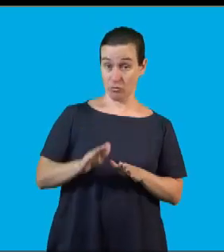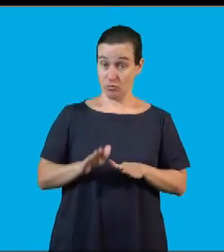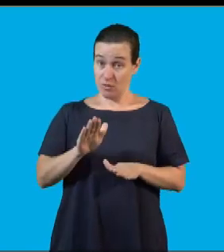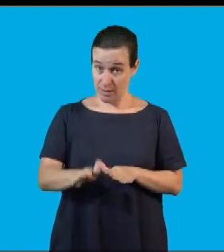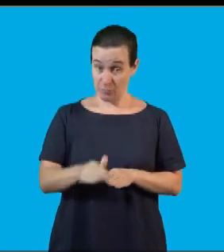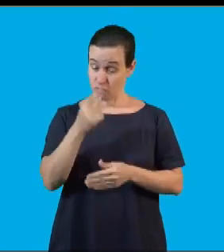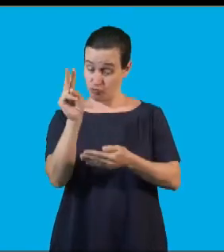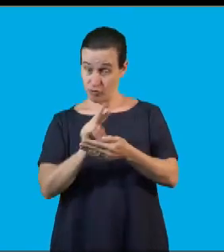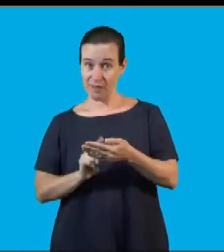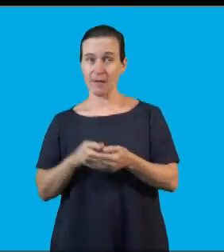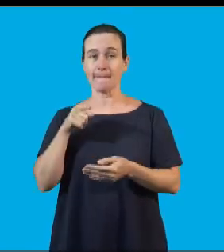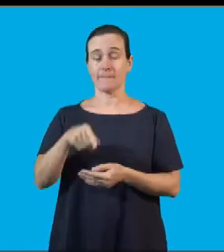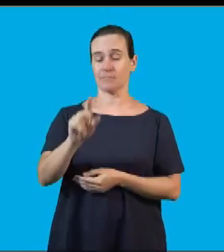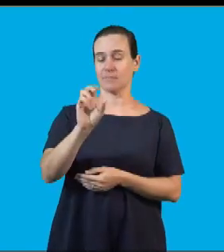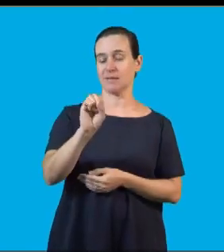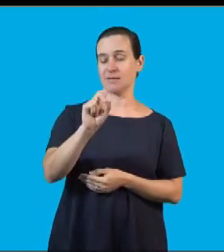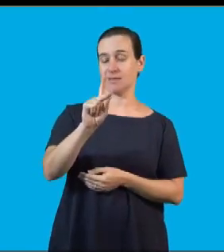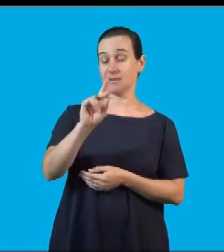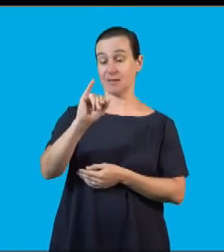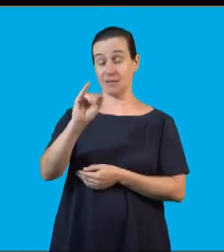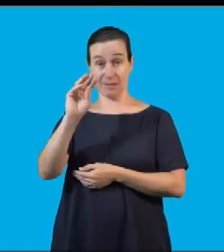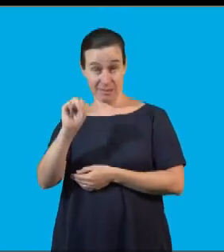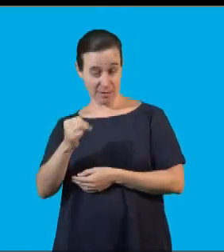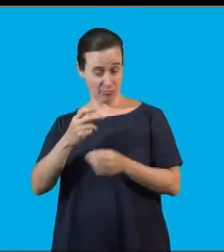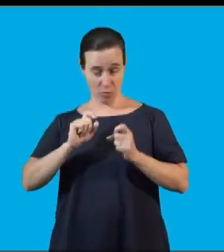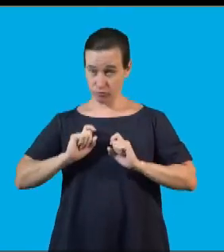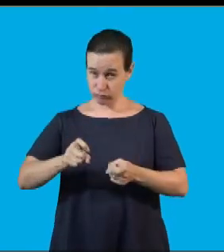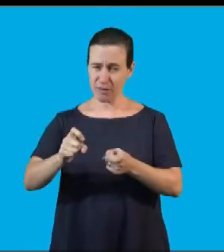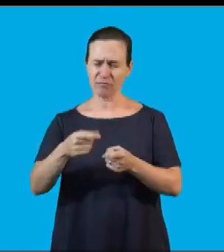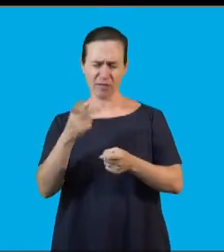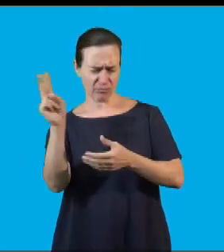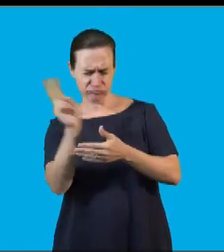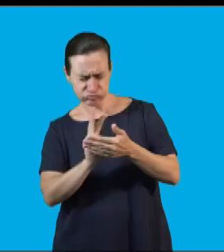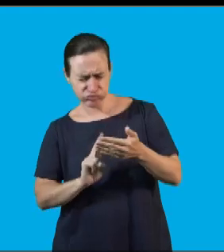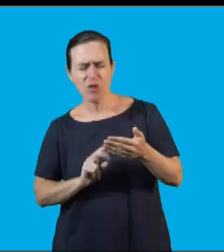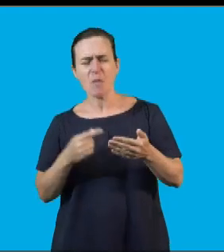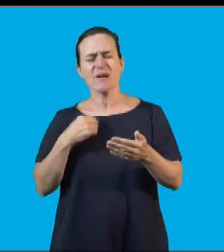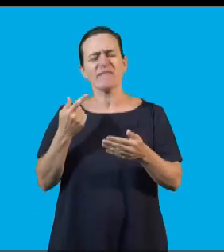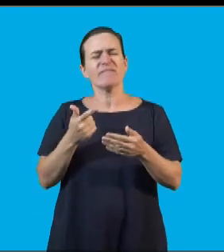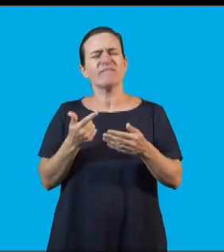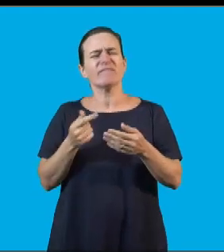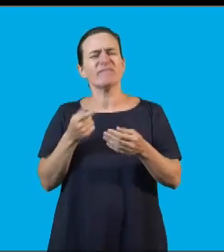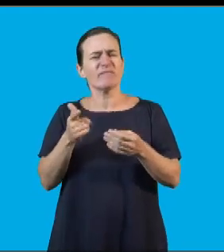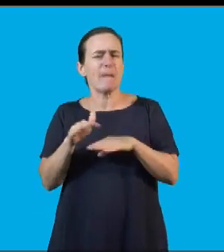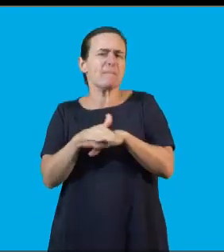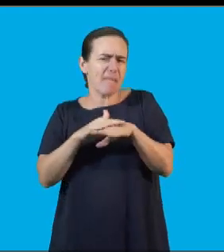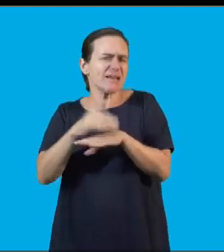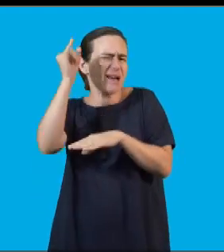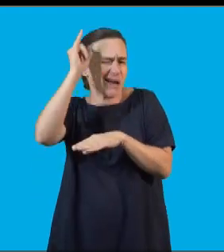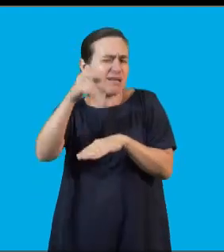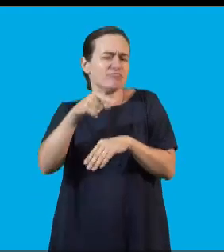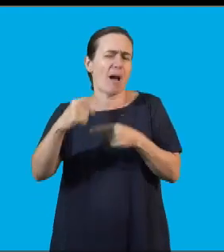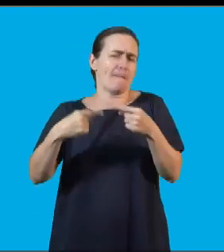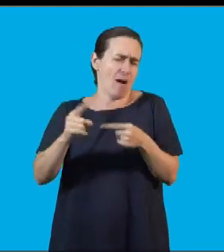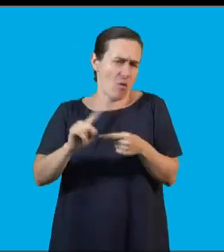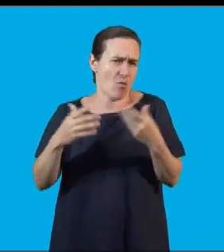reading strategies is to skim the passage quickly. You get a general idea of what the passage is about.